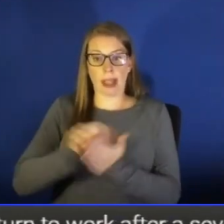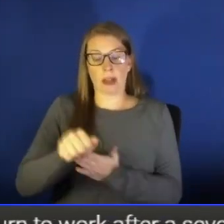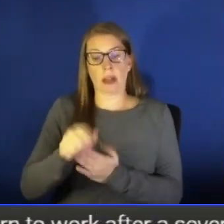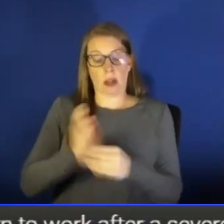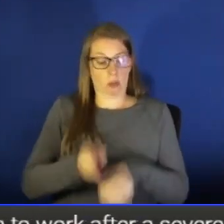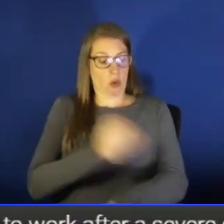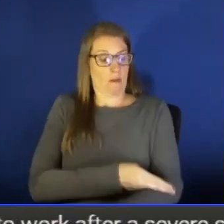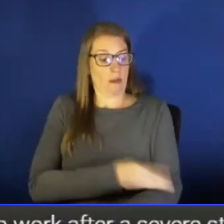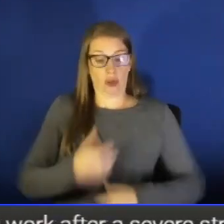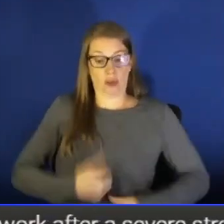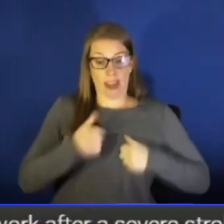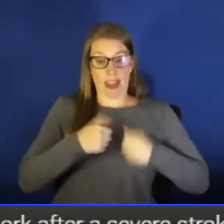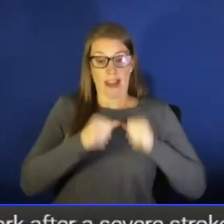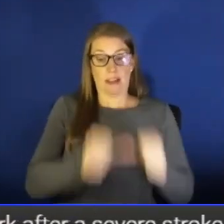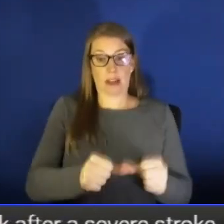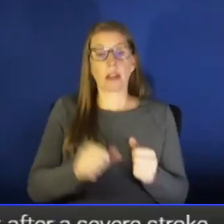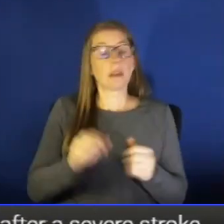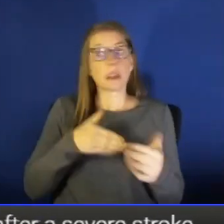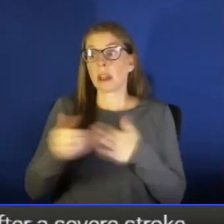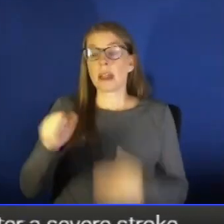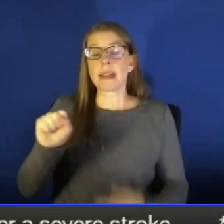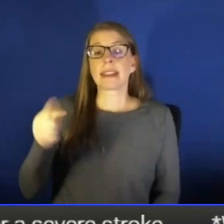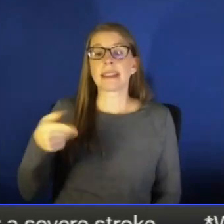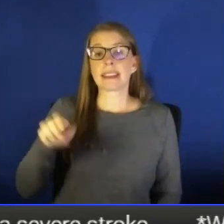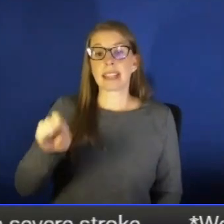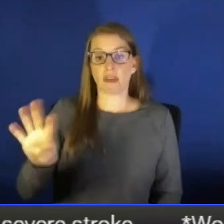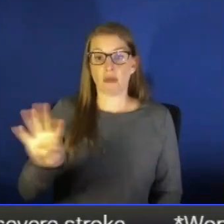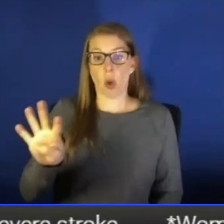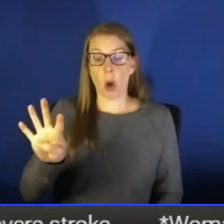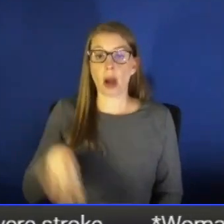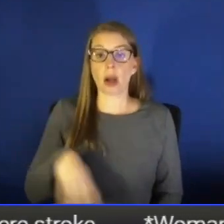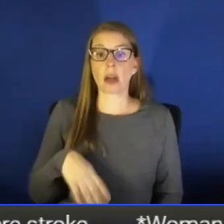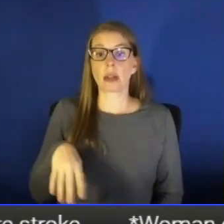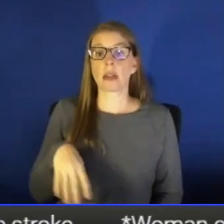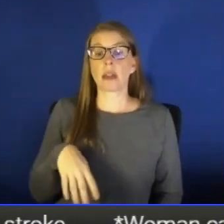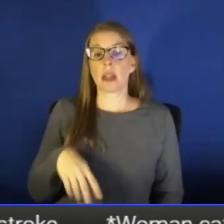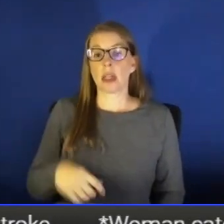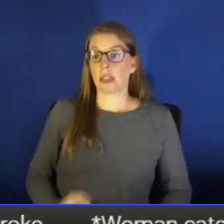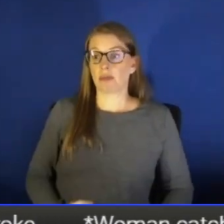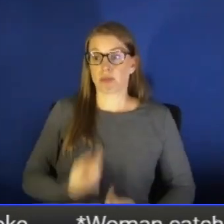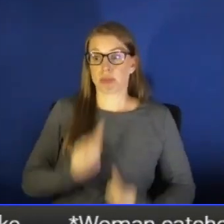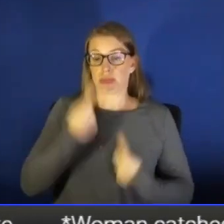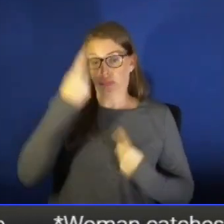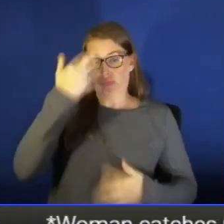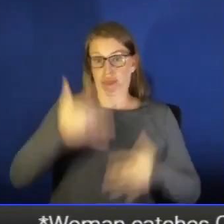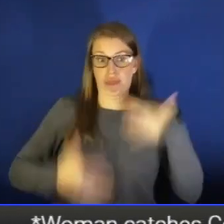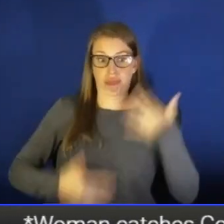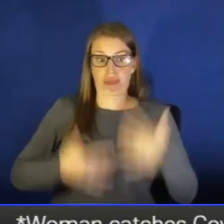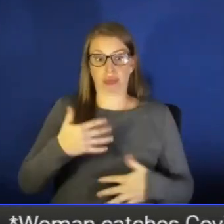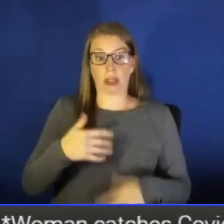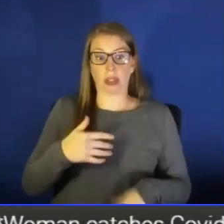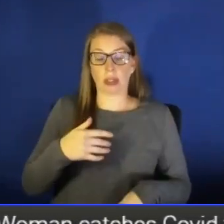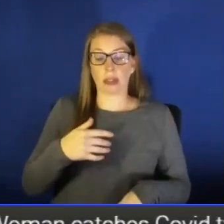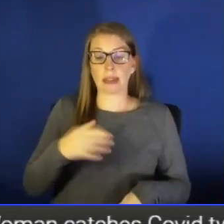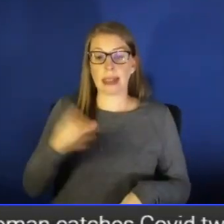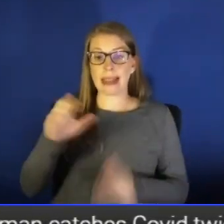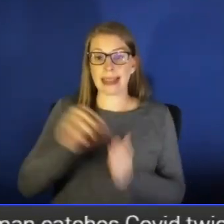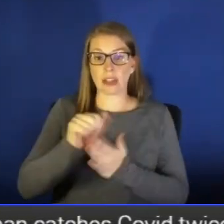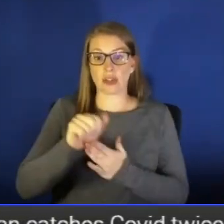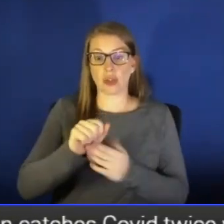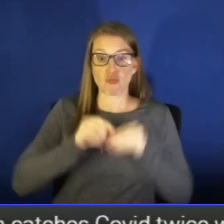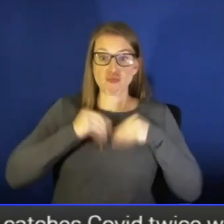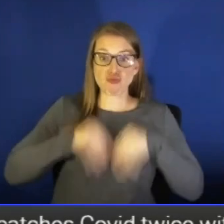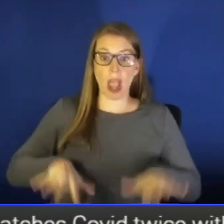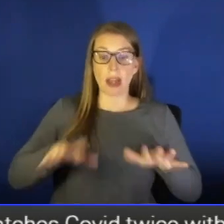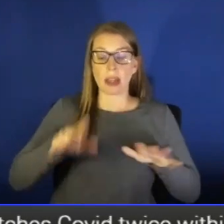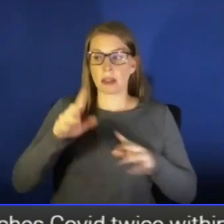even when they have stage 4, they have metastatic disease to brain or elsewhere, they're still around for a long time because we